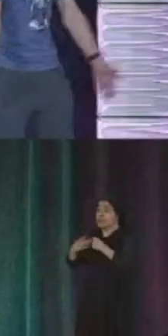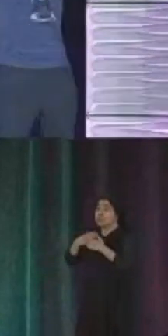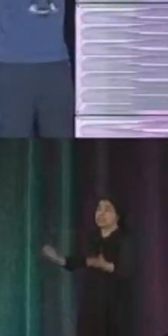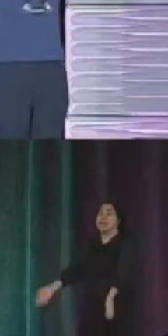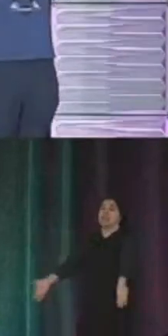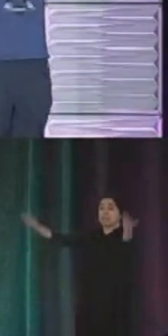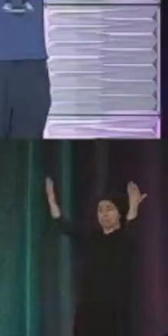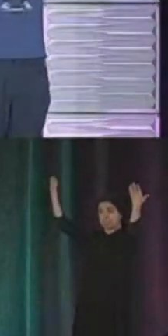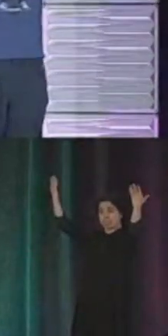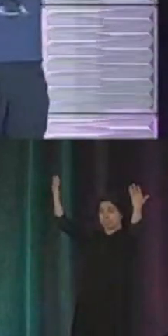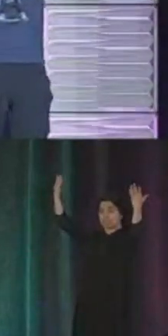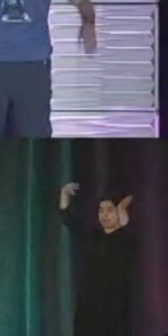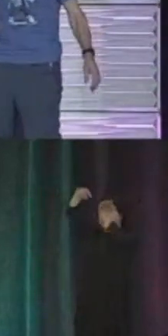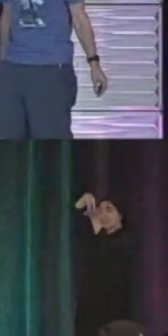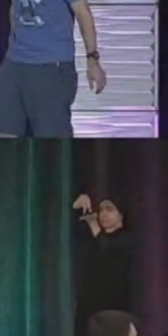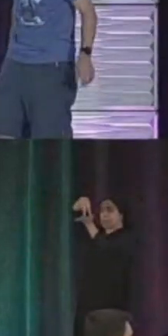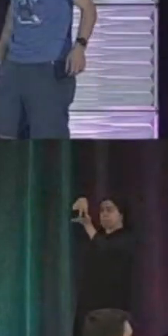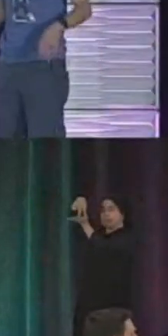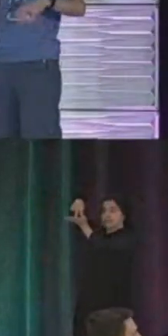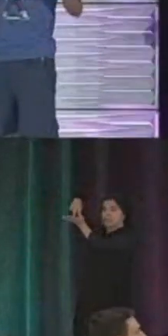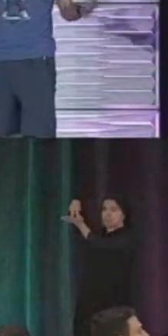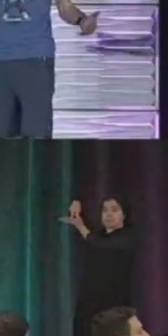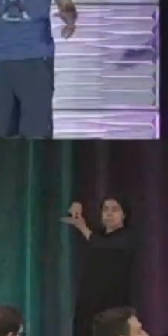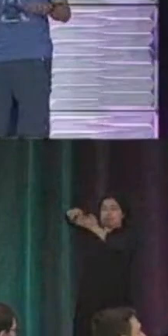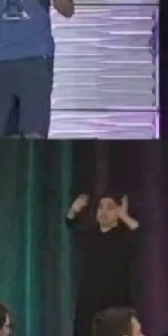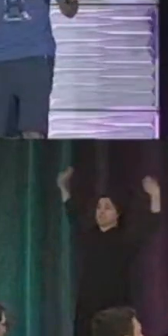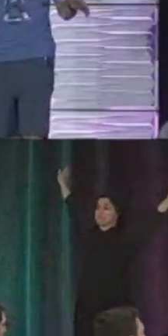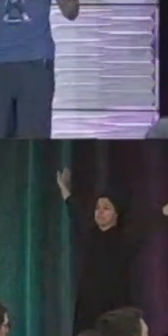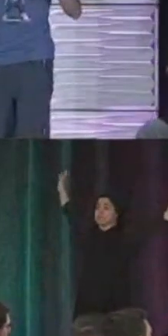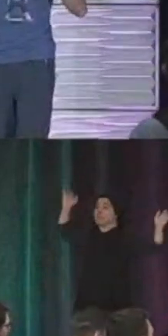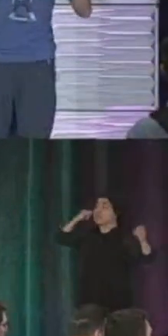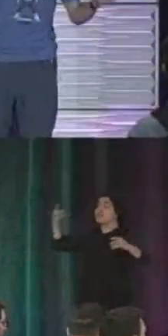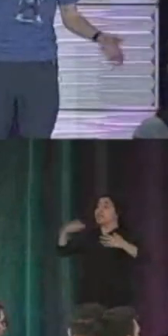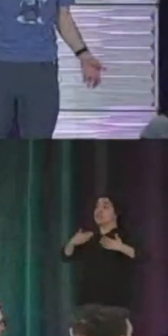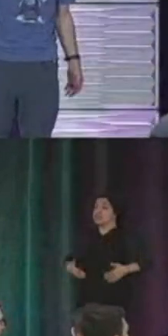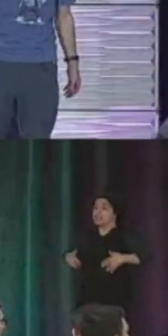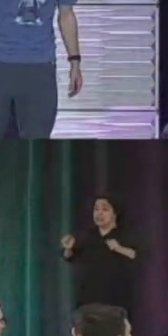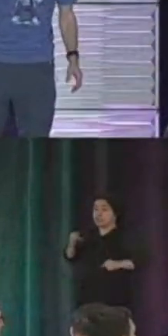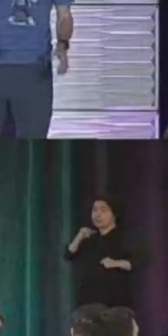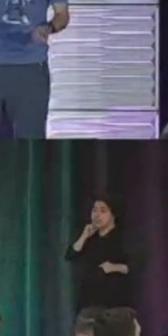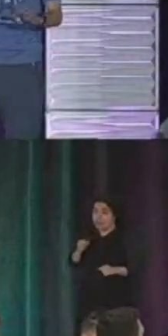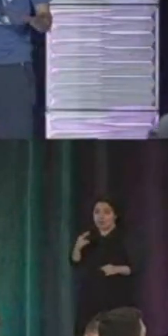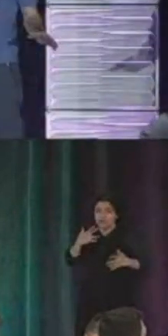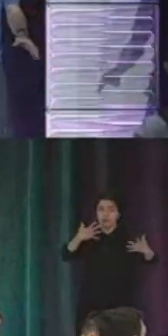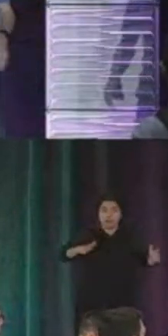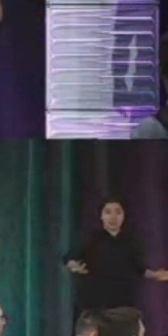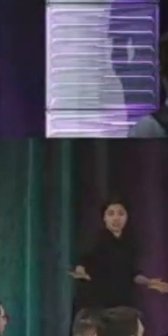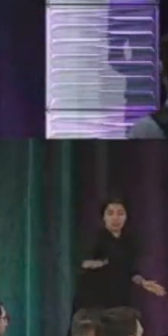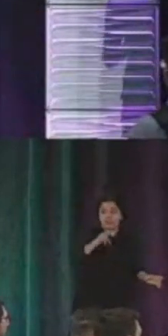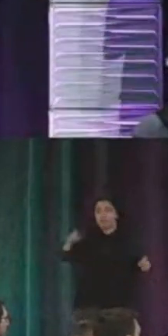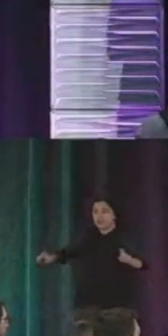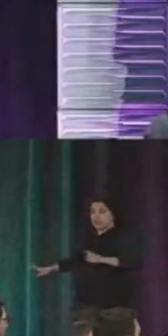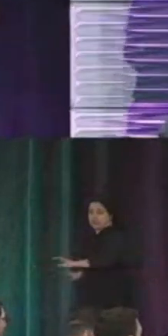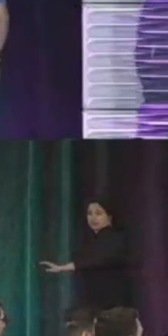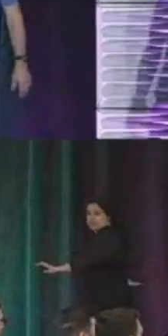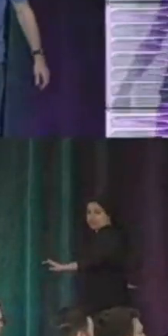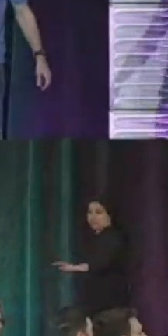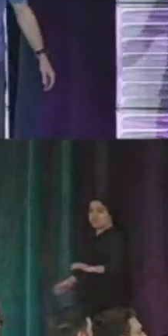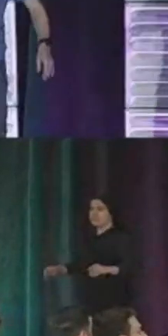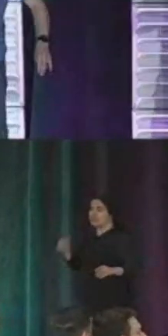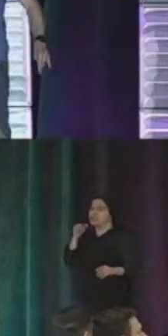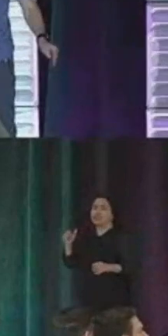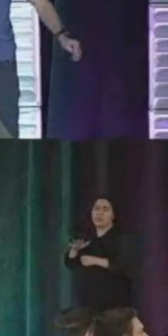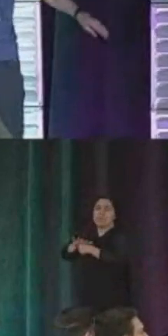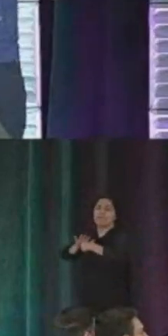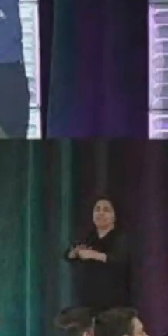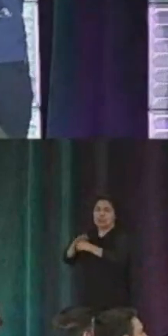stand up. Stand, please. Thank you. If you're physically able, if you're not, or if you just don't want to, you don't have to. Don't give in to the peer